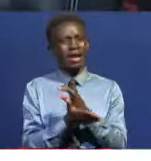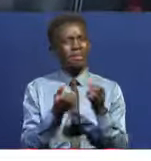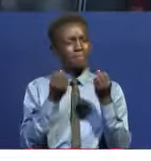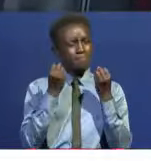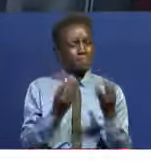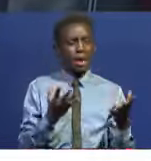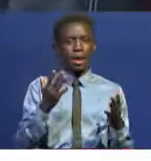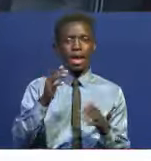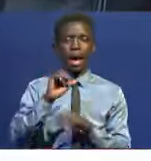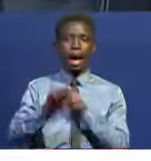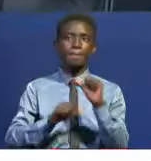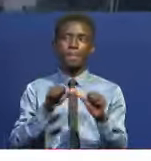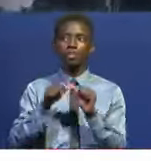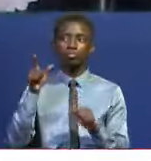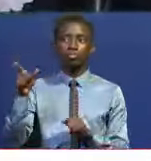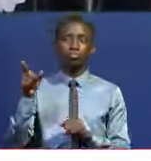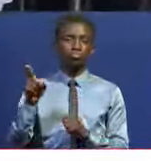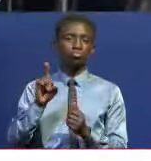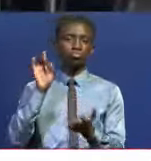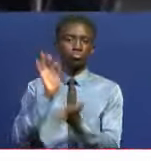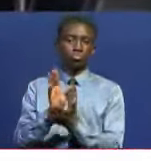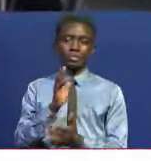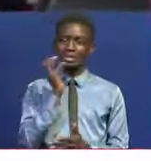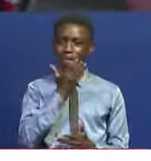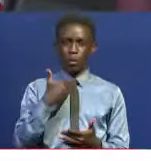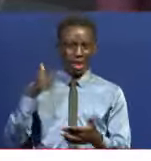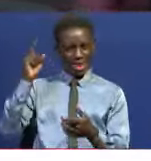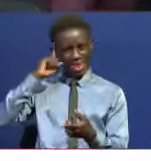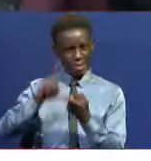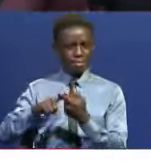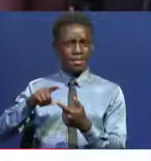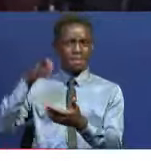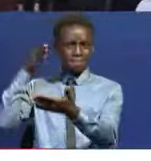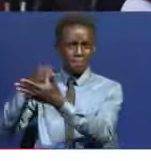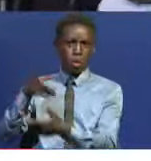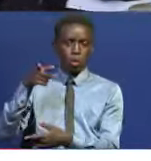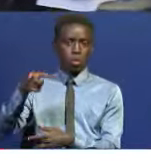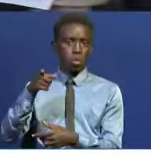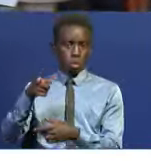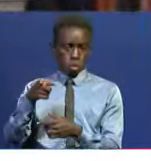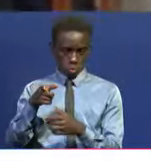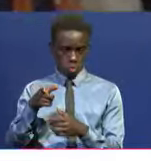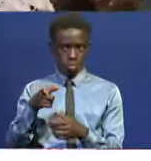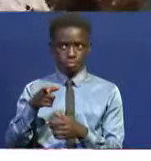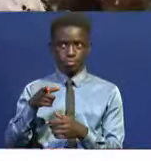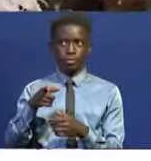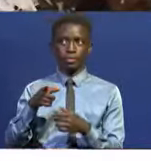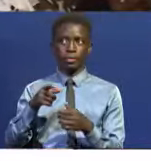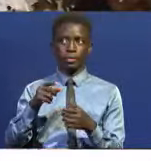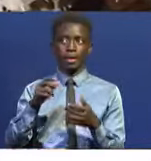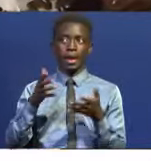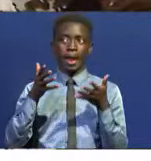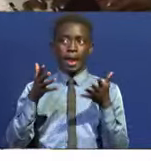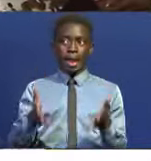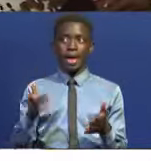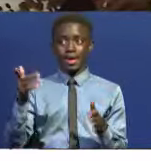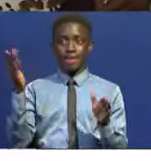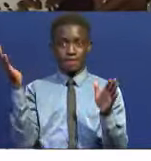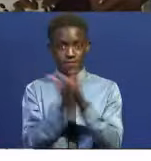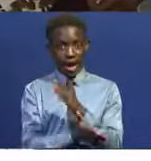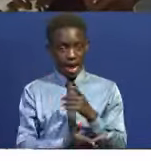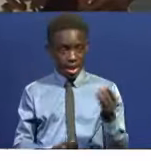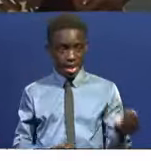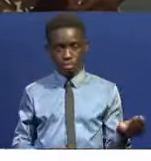impeachment. Justice Bahati Momoye has ordered for the consolidation of the petitions, and the file has been referred to